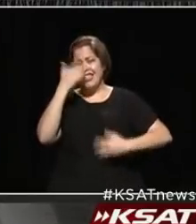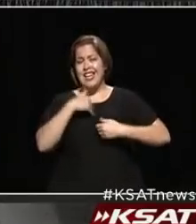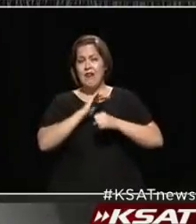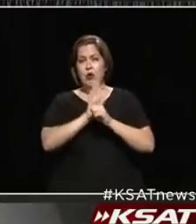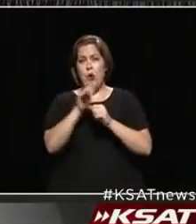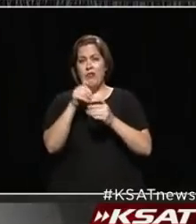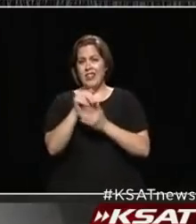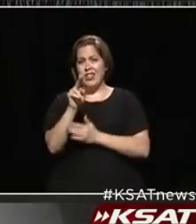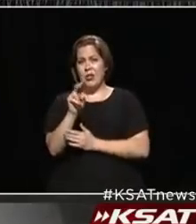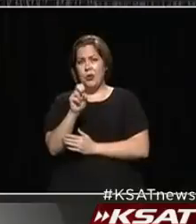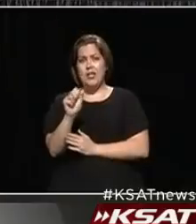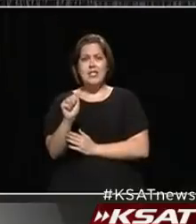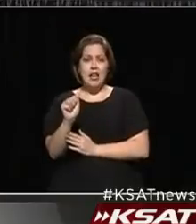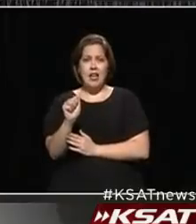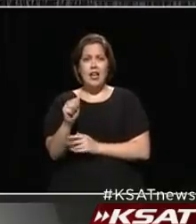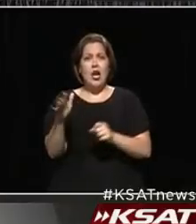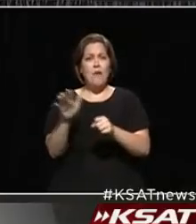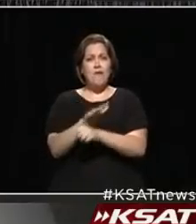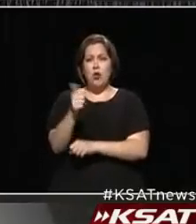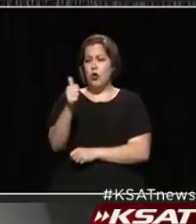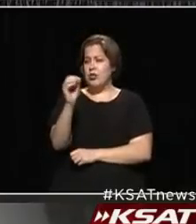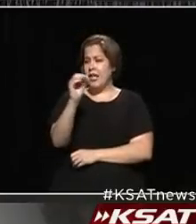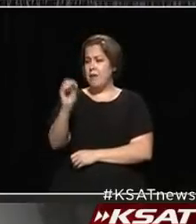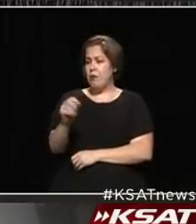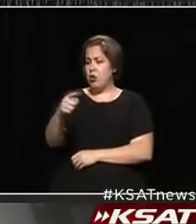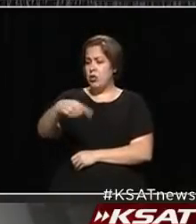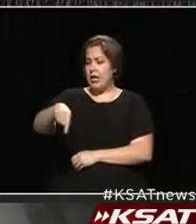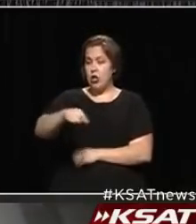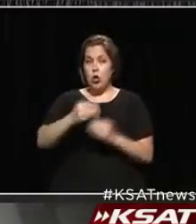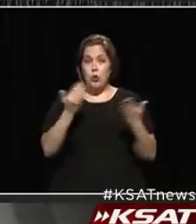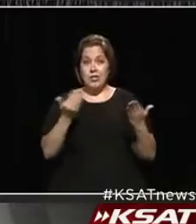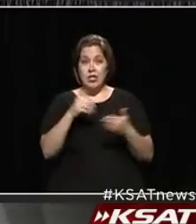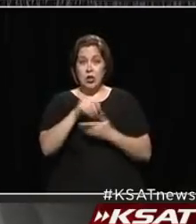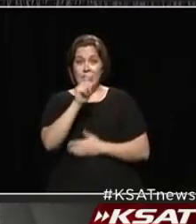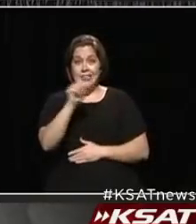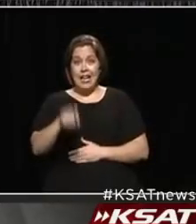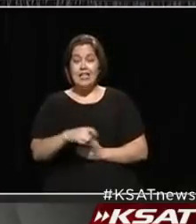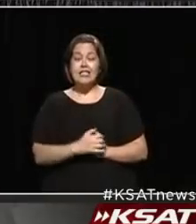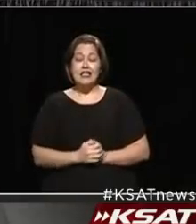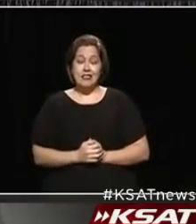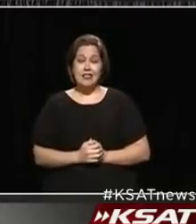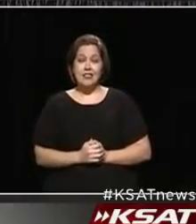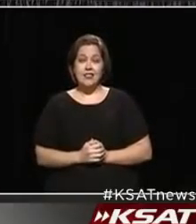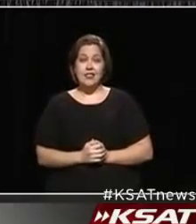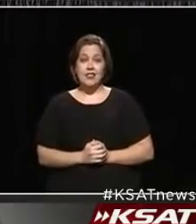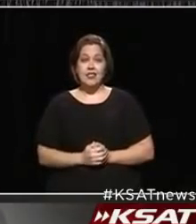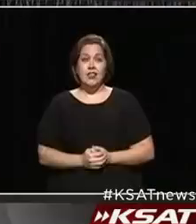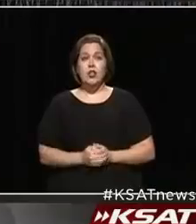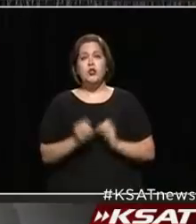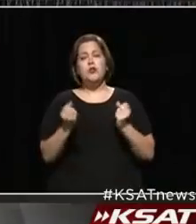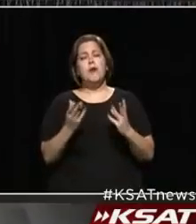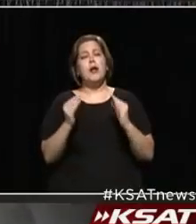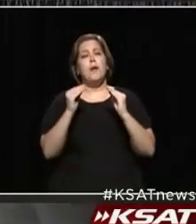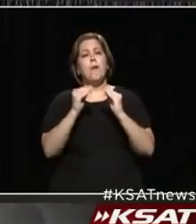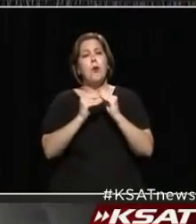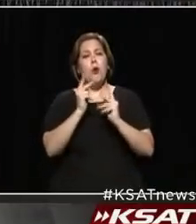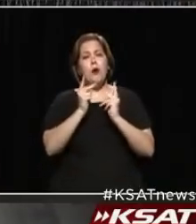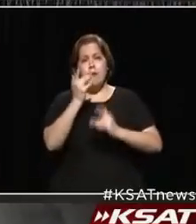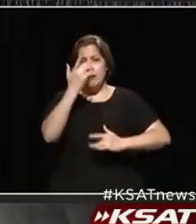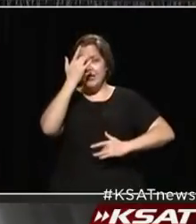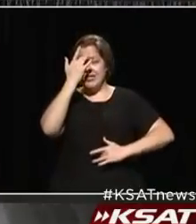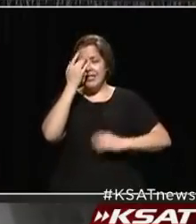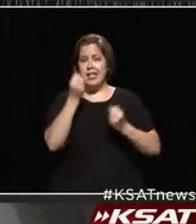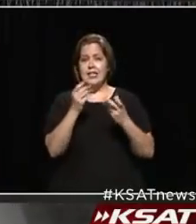United States. A full 10% of those cases are here in Texas. So there are quite a bit more cases and